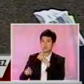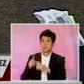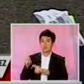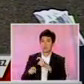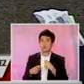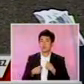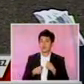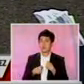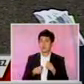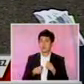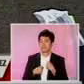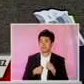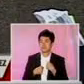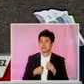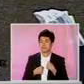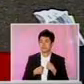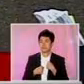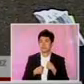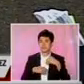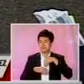which I will address to the prosecution, please.